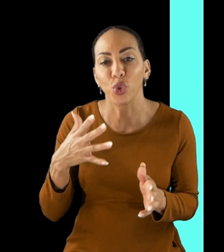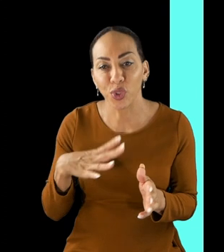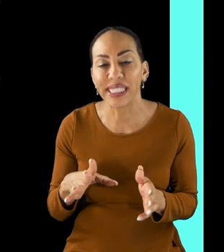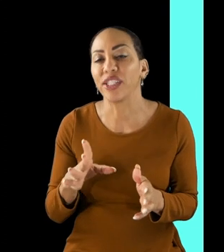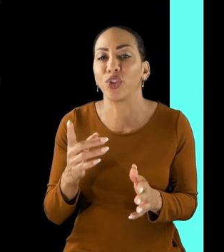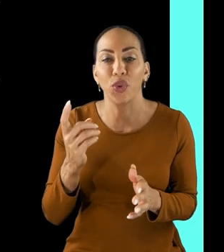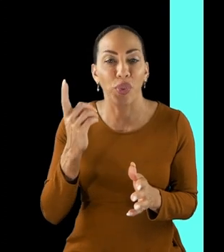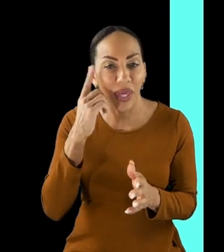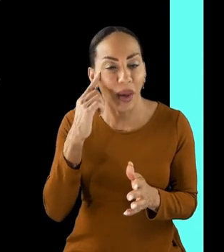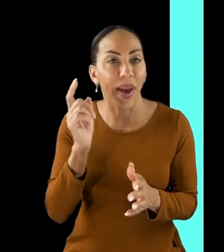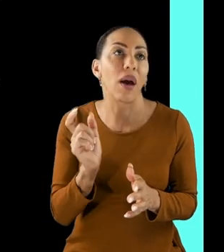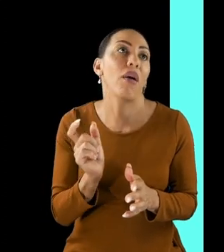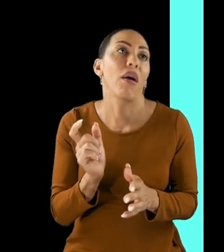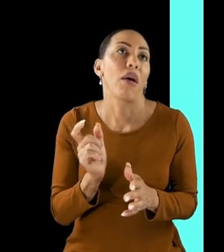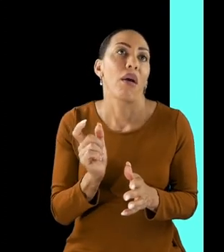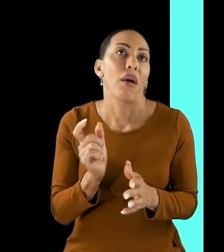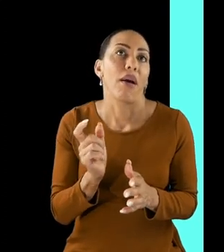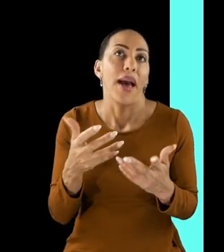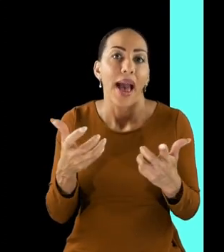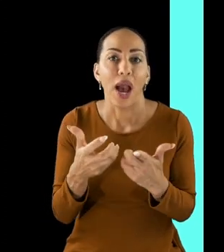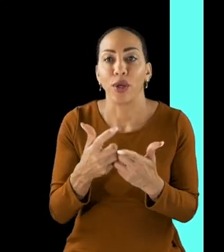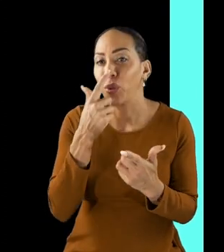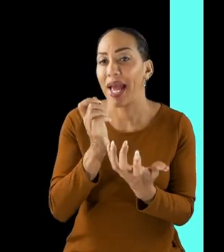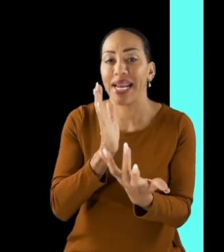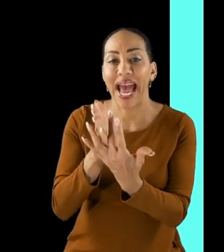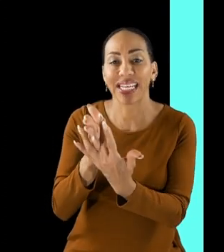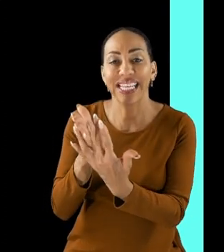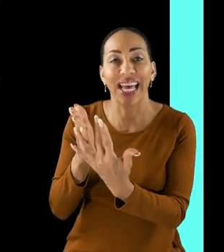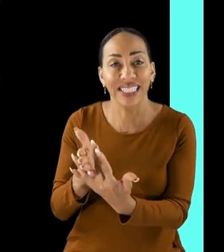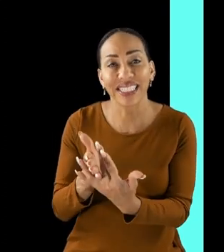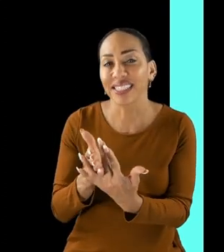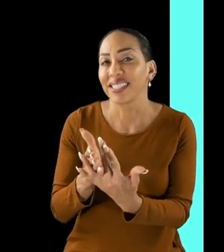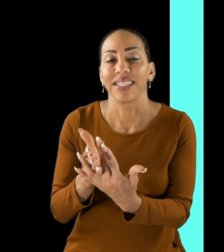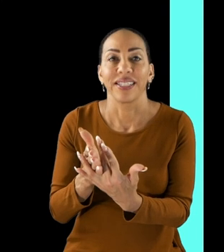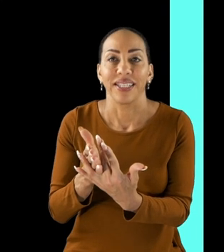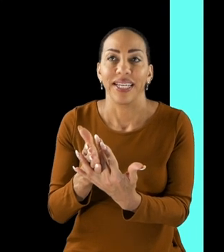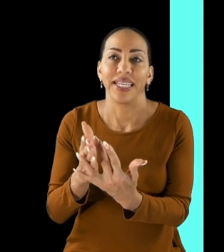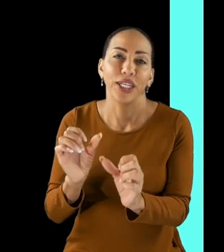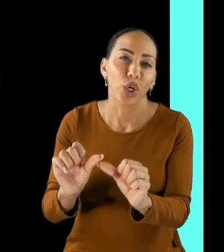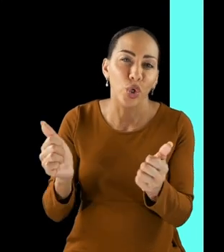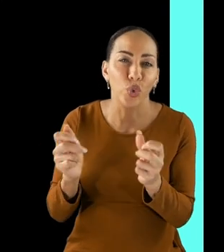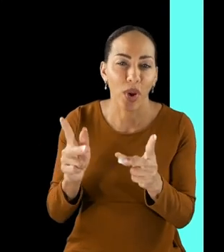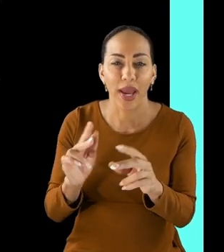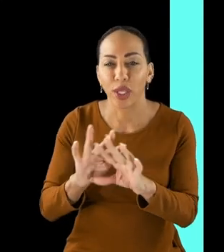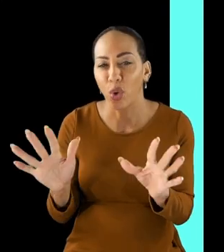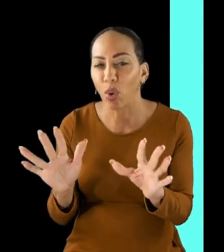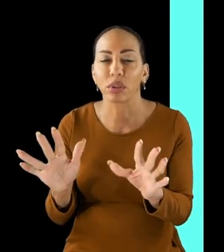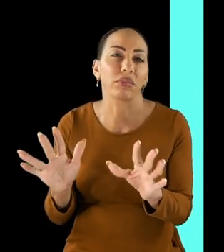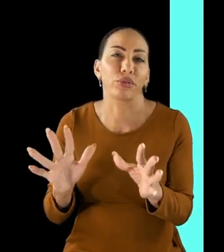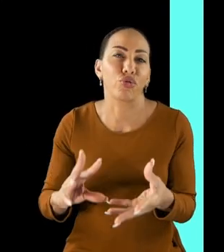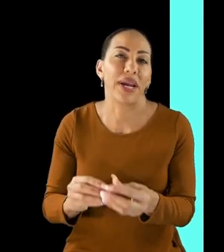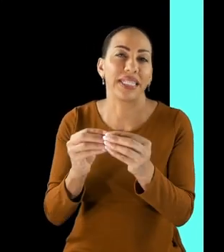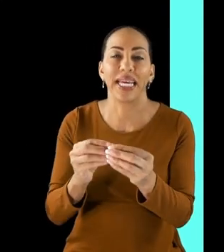and isn't creating a piece for one medium that it then gives a poor imitation of for another, but actually creates for